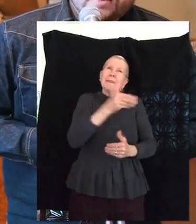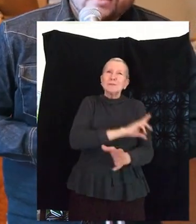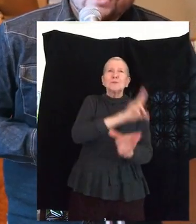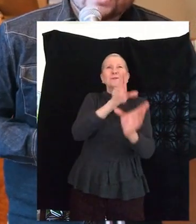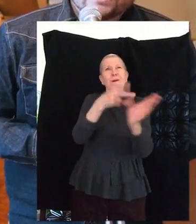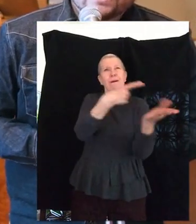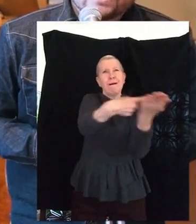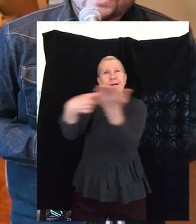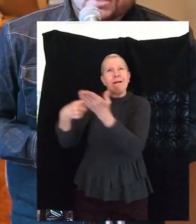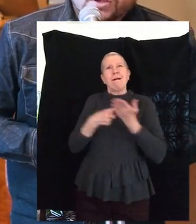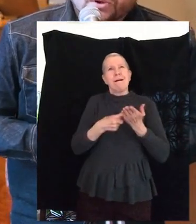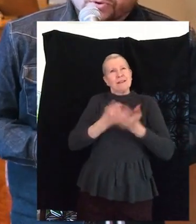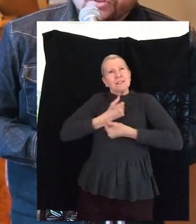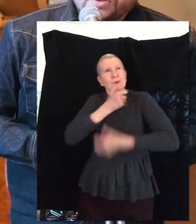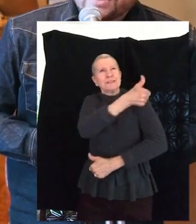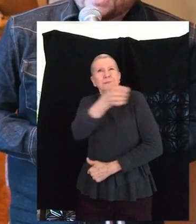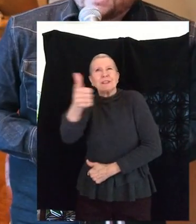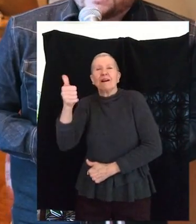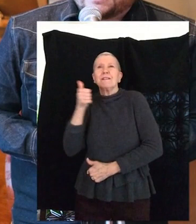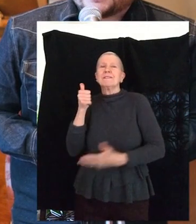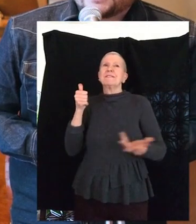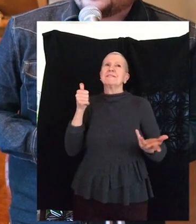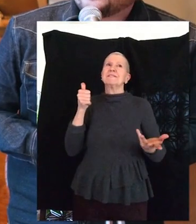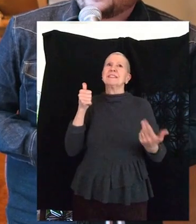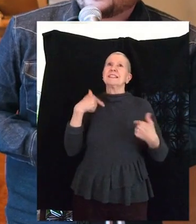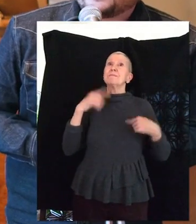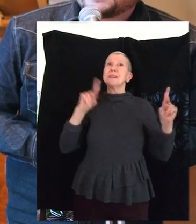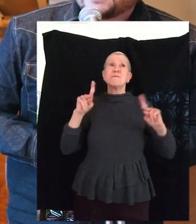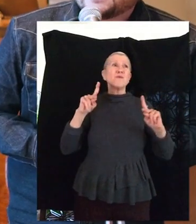used and unused, with need to